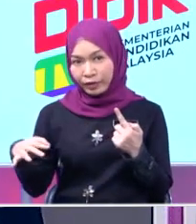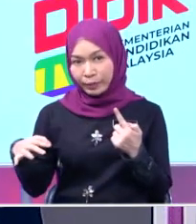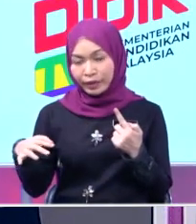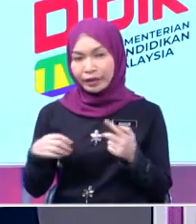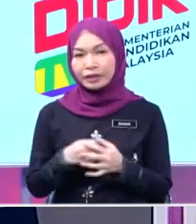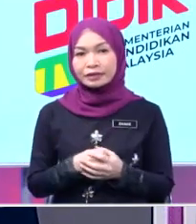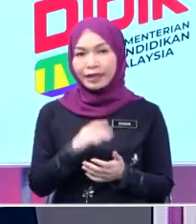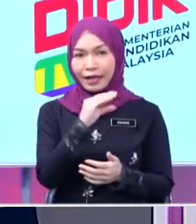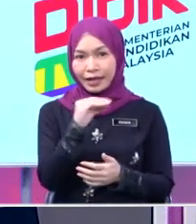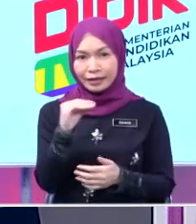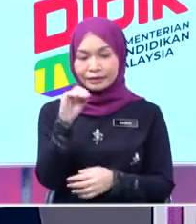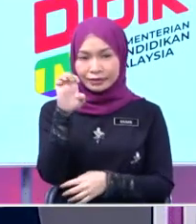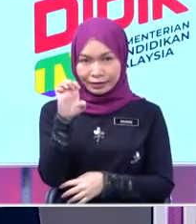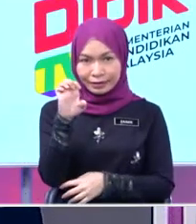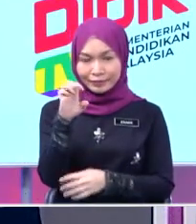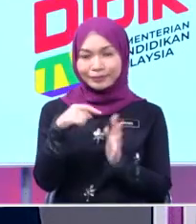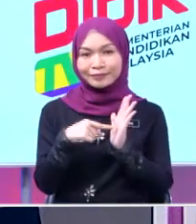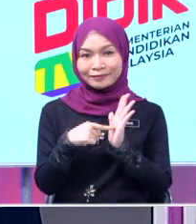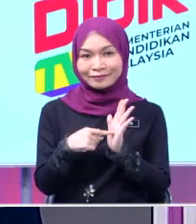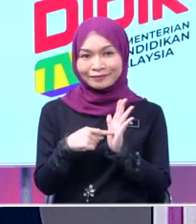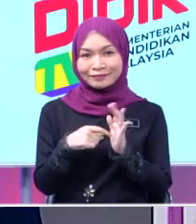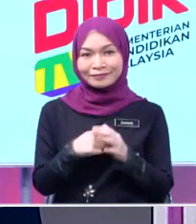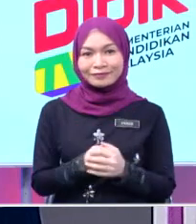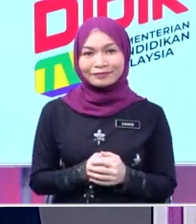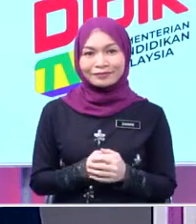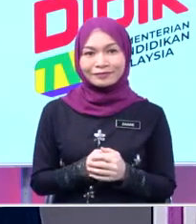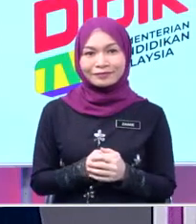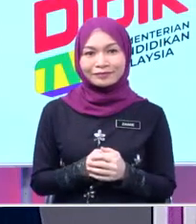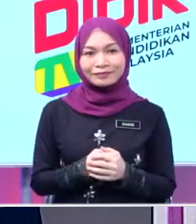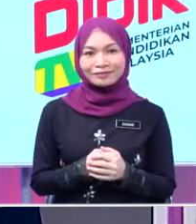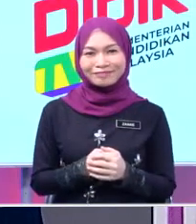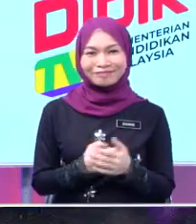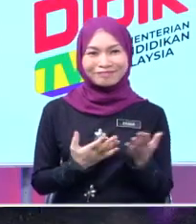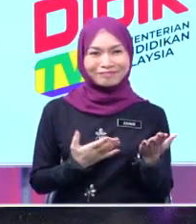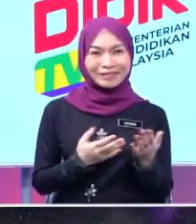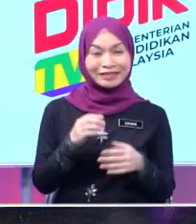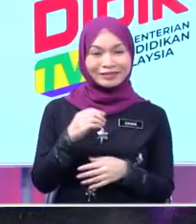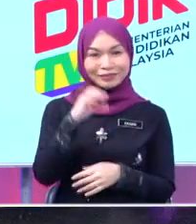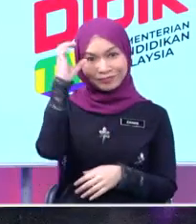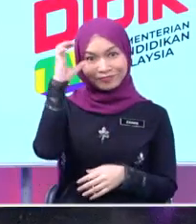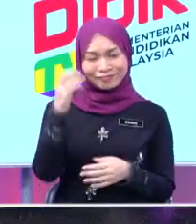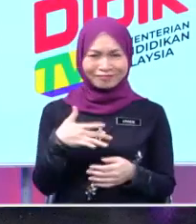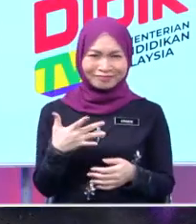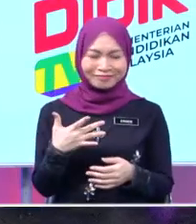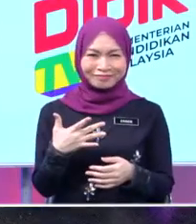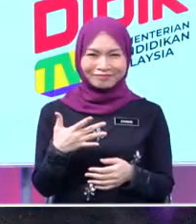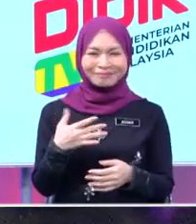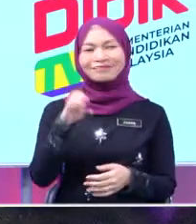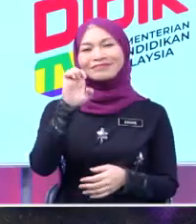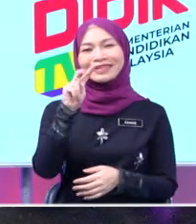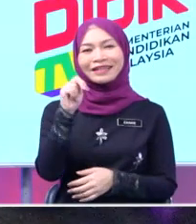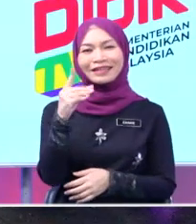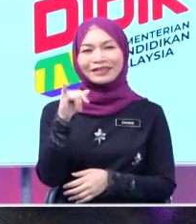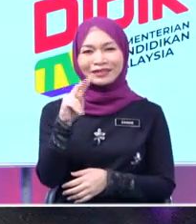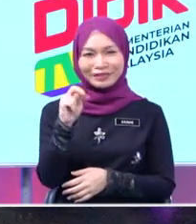E simply represents, can you try and guess, Chris? E stands for ending. Is that correct, teacher? Correct, wonderful.